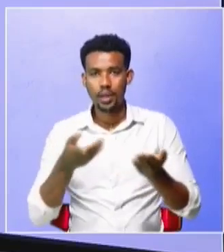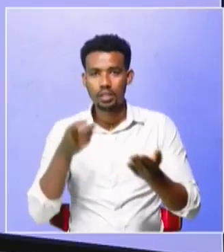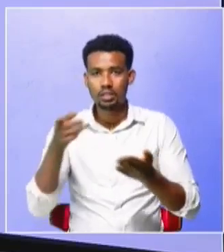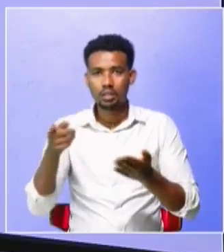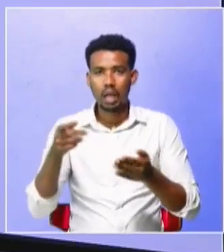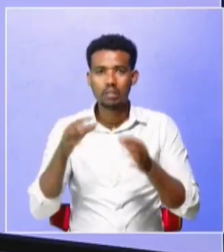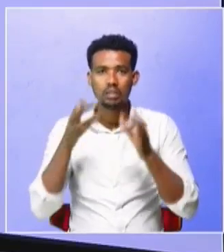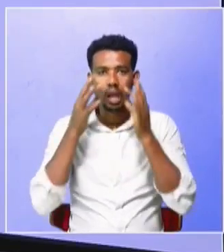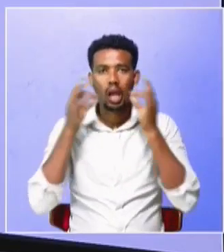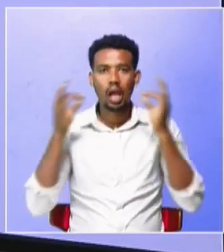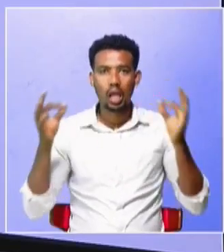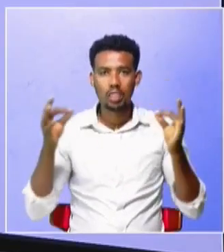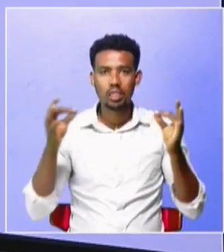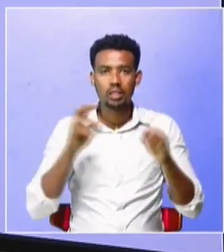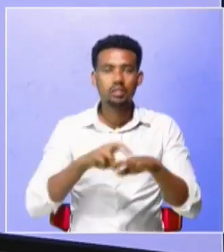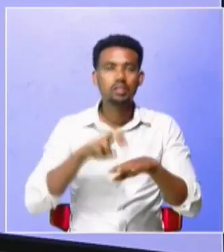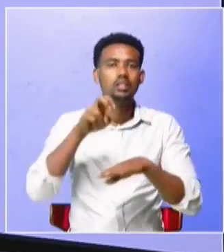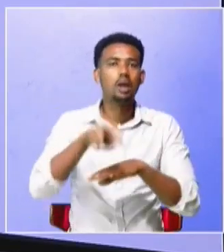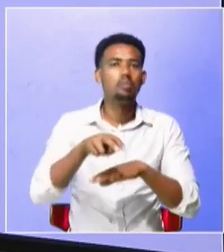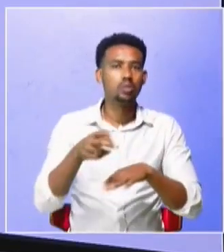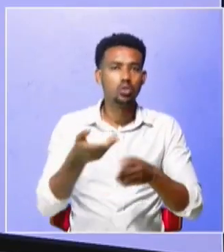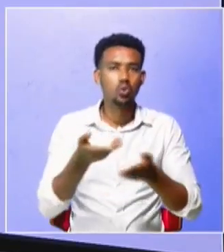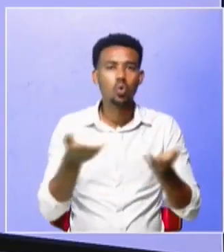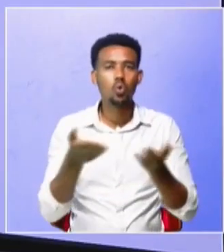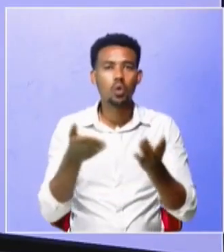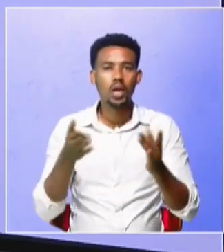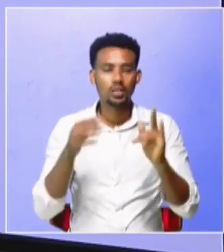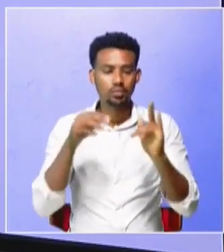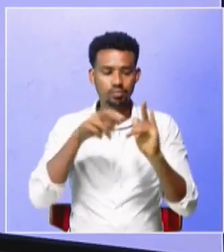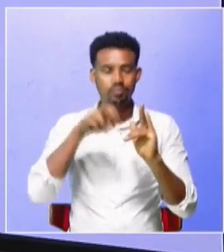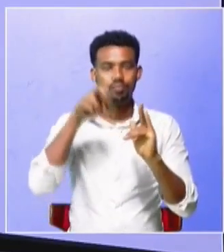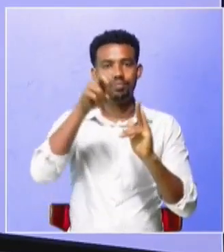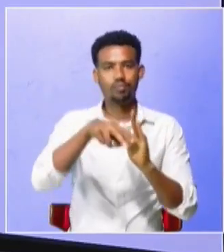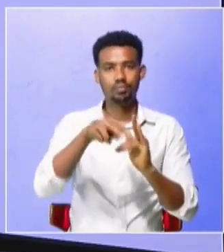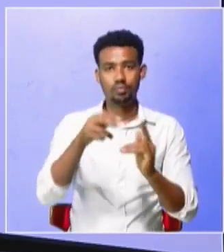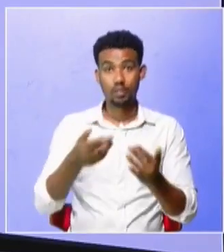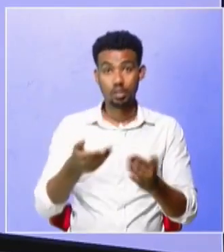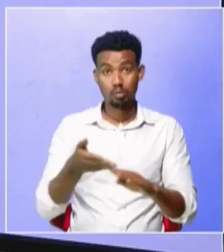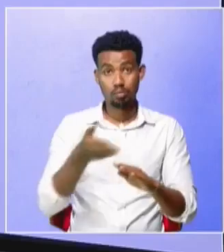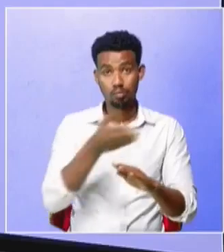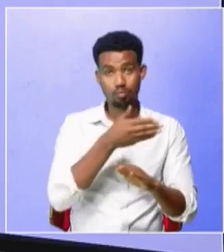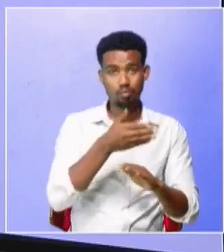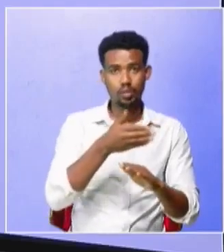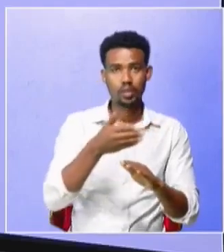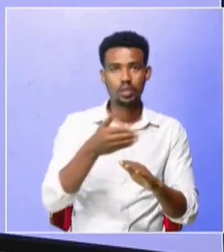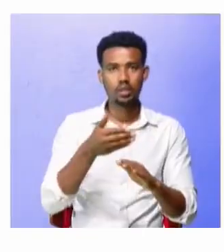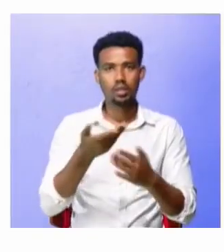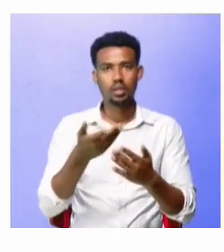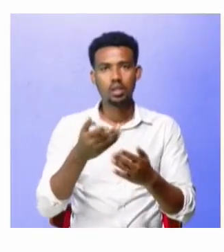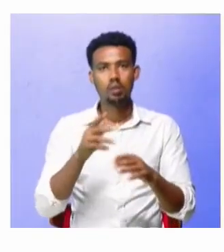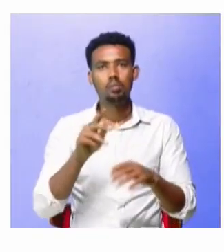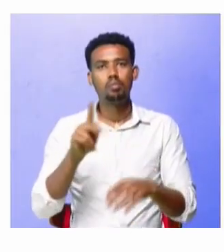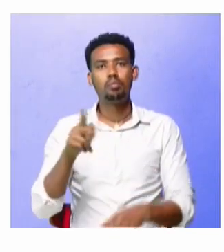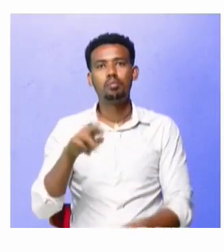the cat jumped on. So we're showing what? Preposition of place.